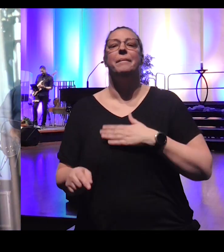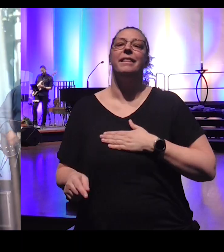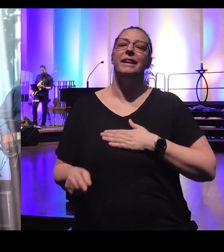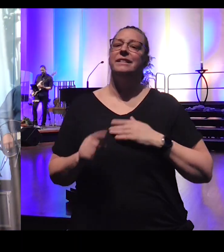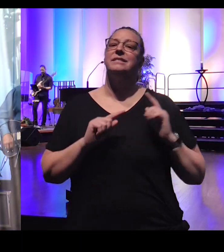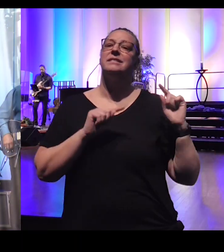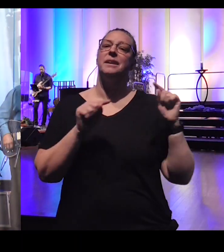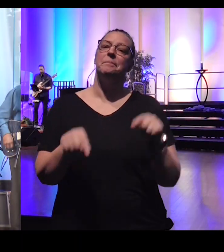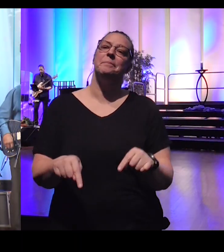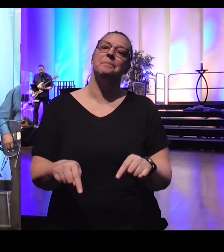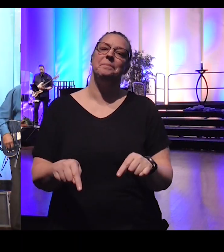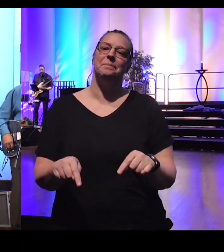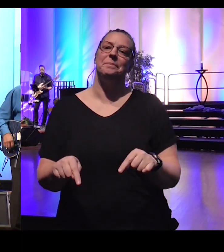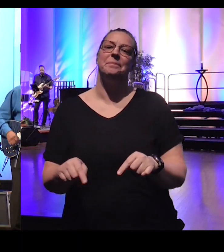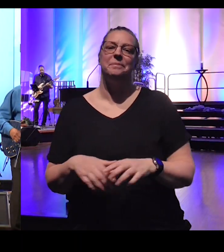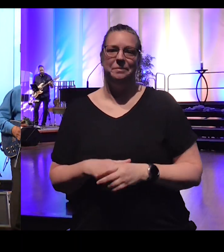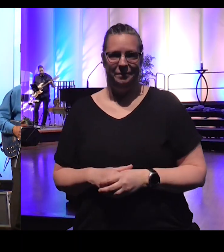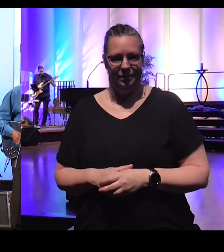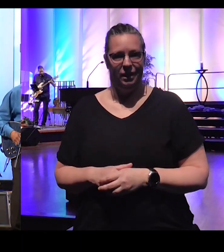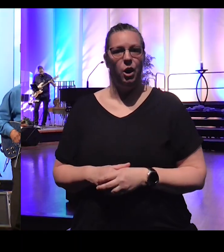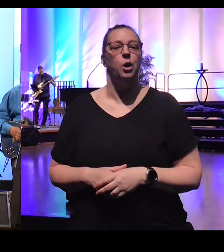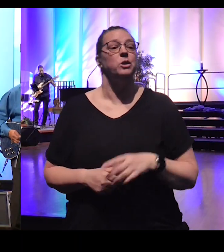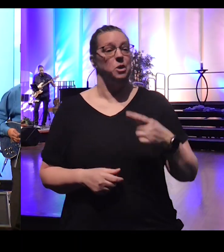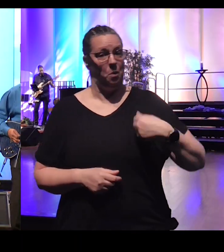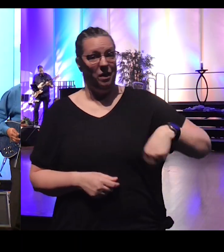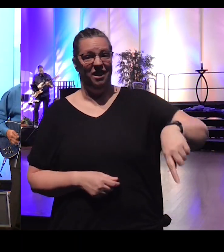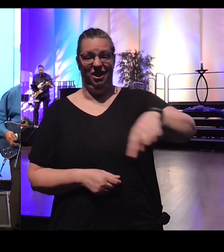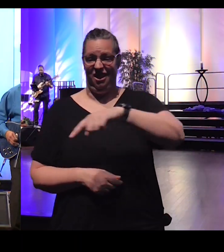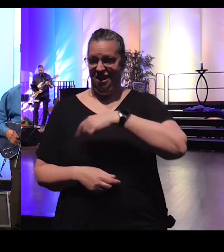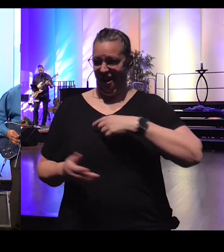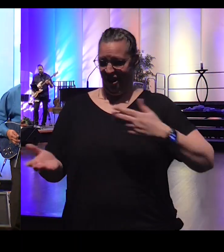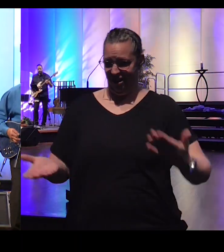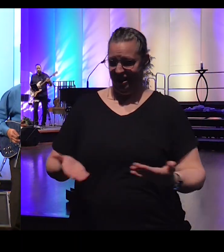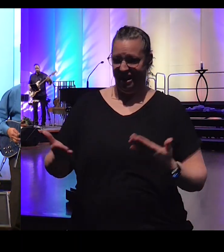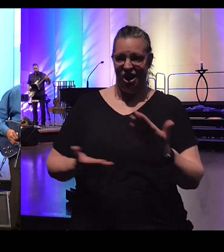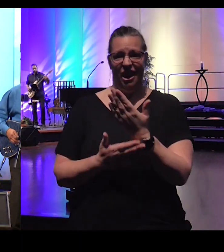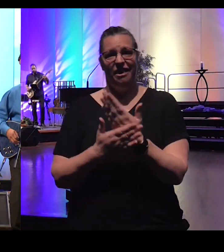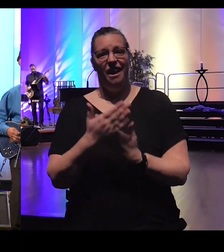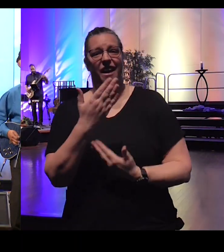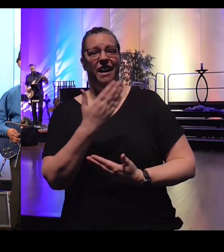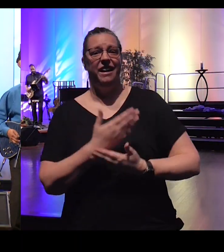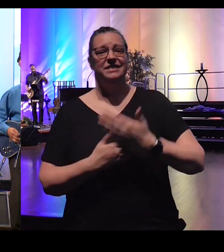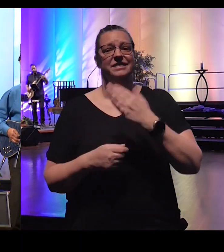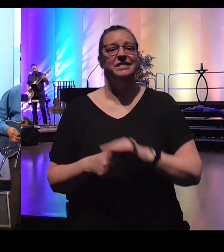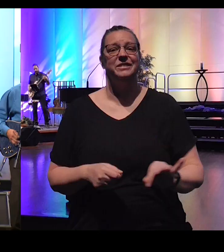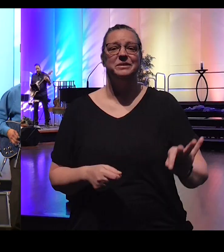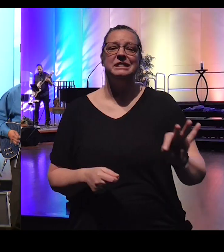Please come, 'cause you are held in the hands of Spirit,